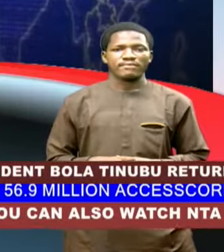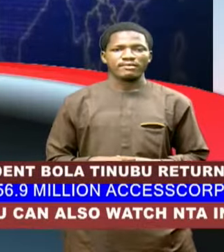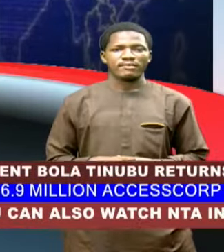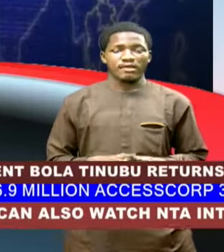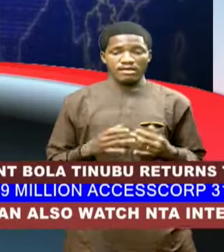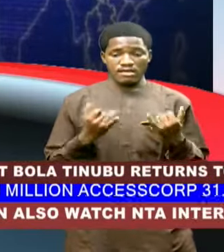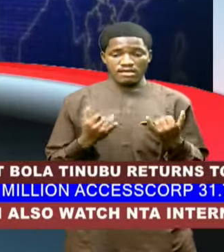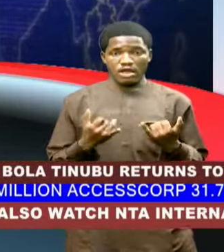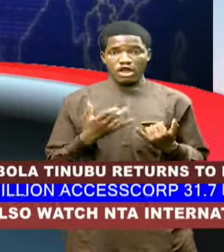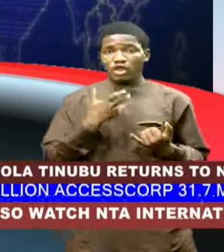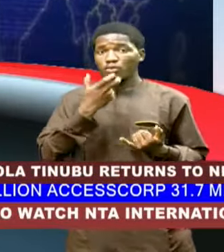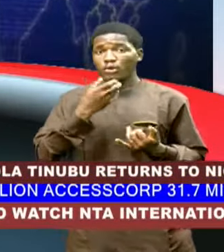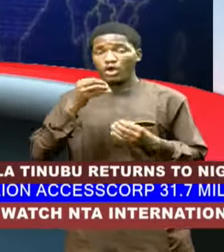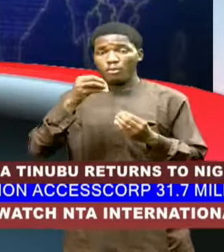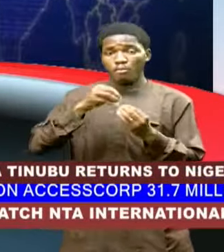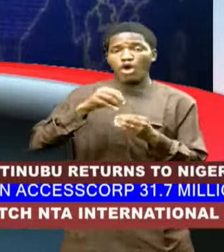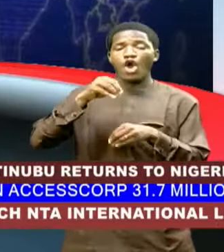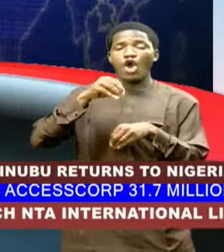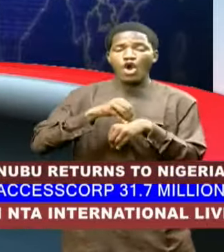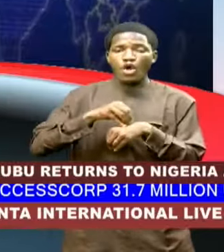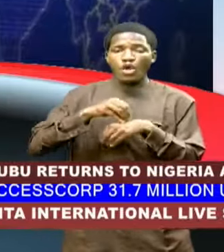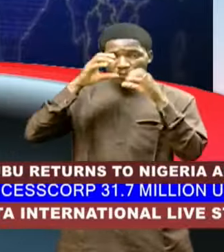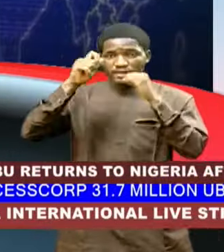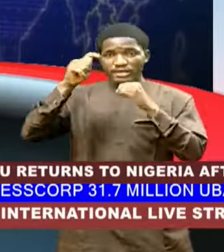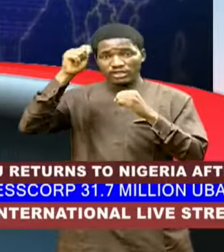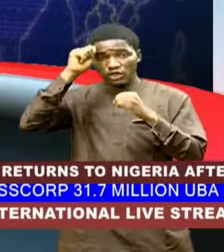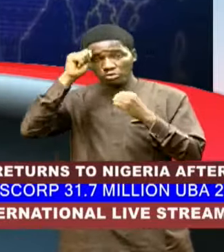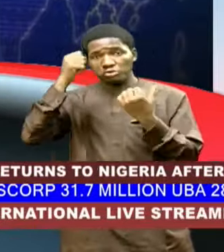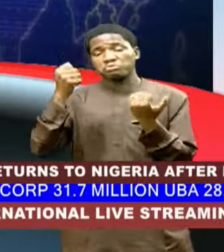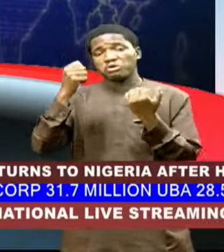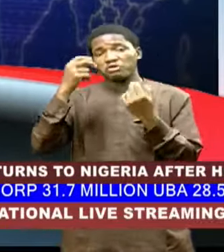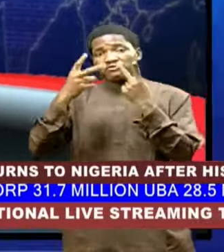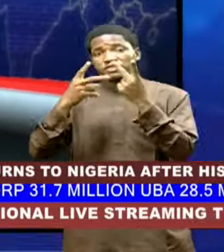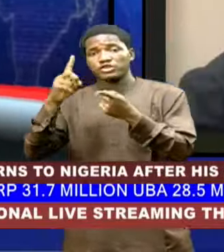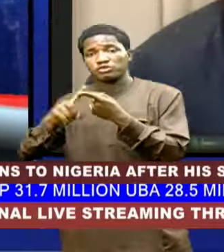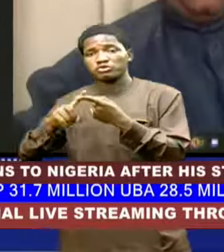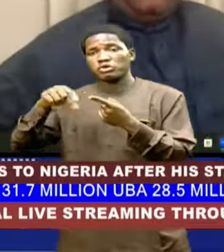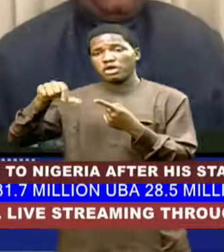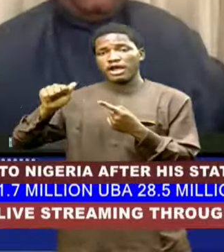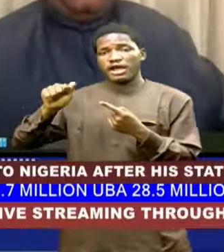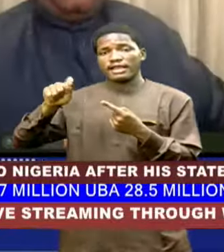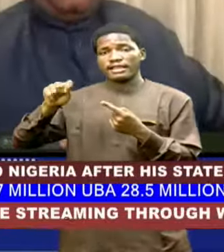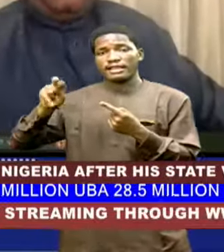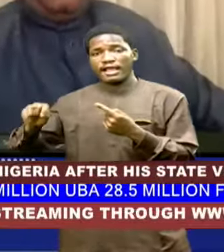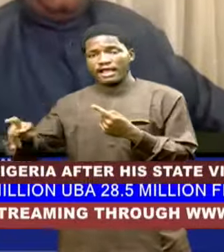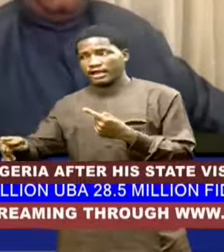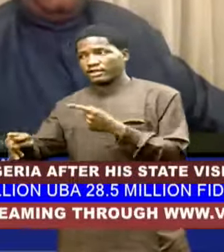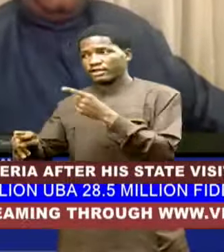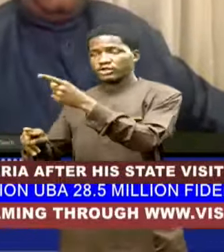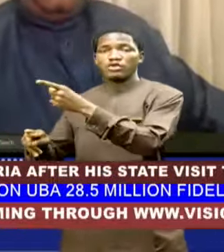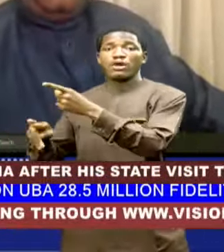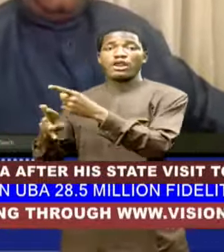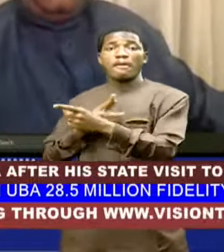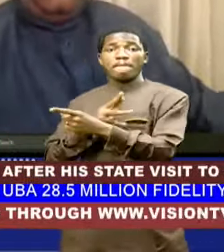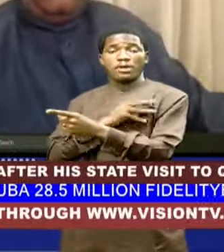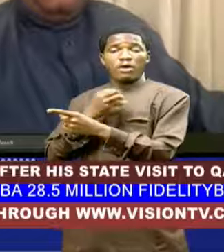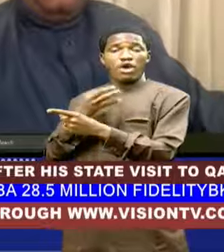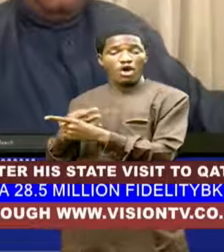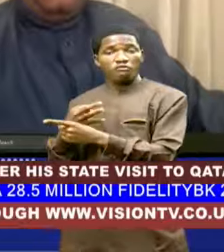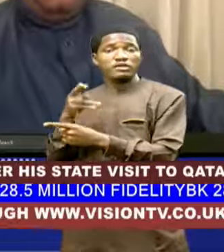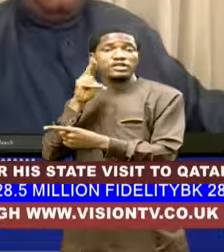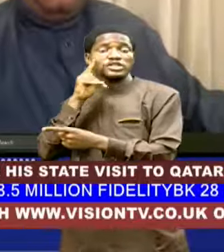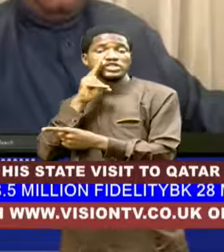Now, to speak more on President Bola Tinubu's visit to Qatar is Rabiu Alhaji Rabiu, a member of Nigeria Qatari